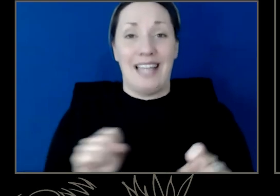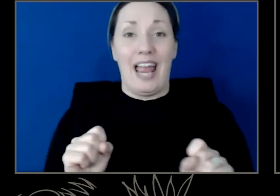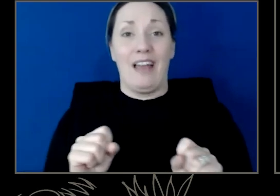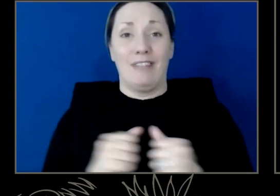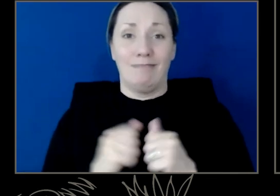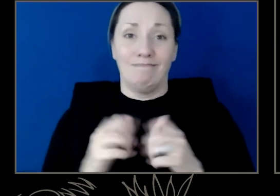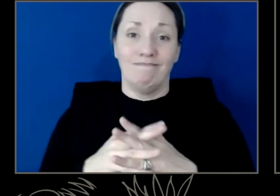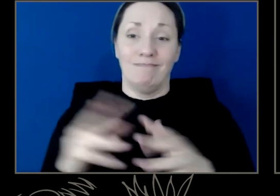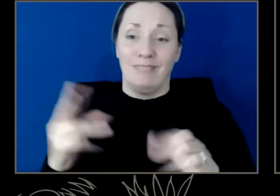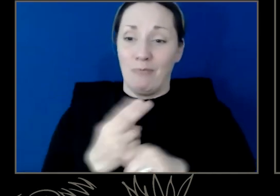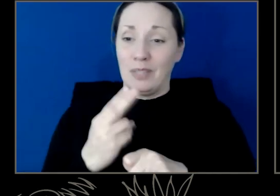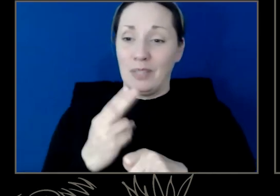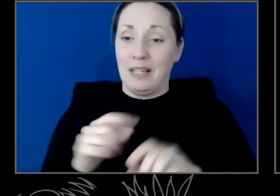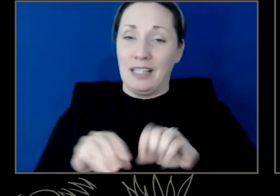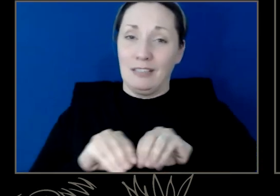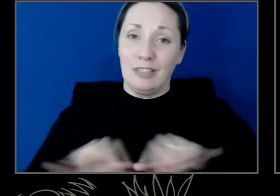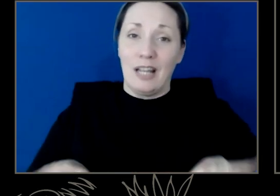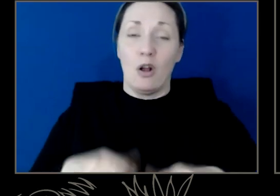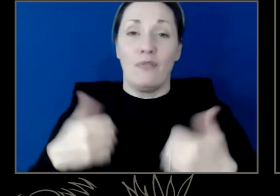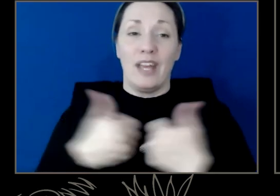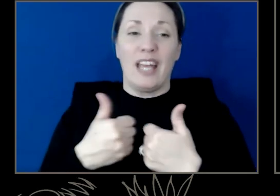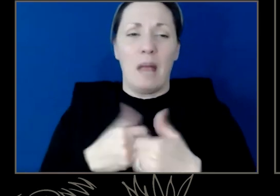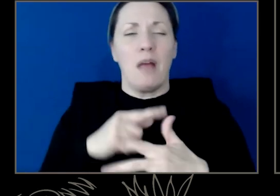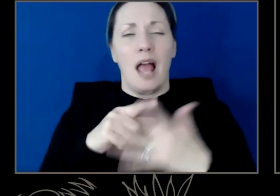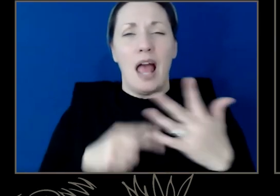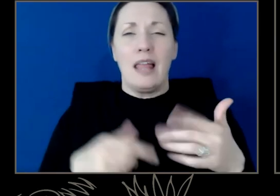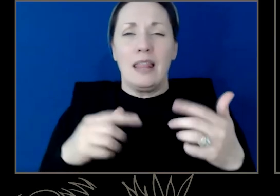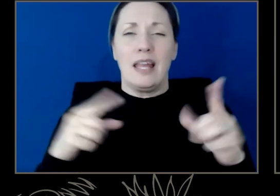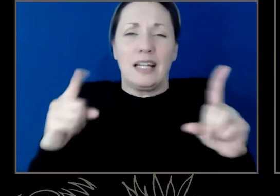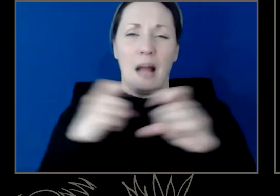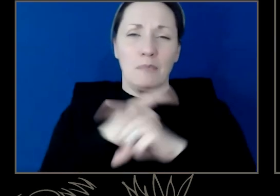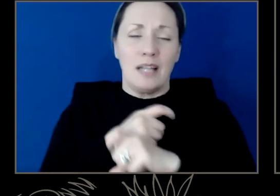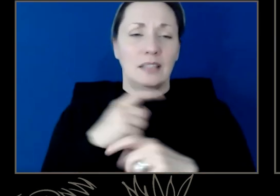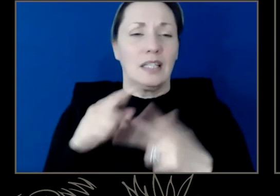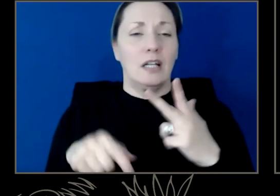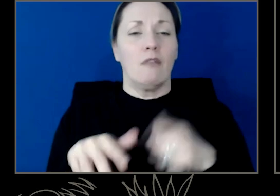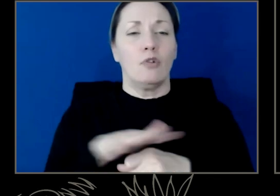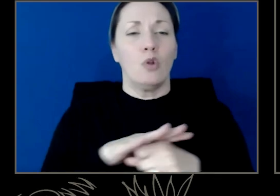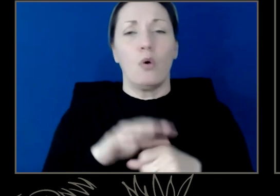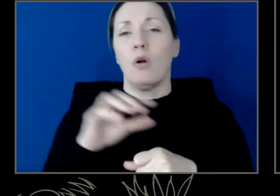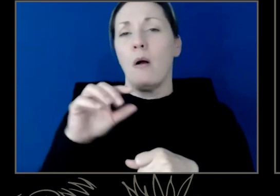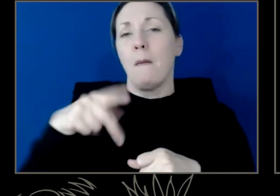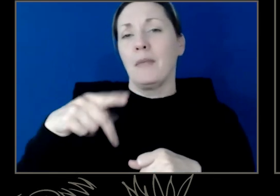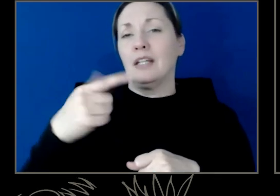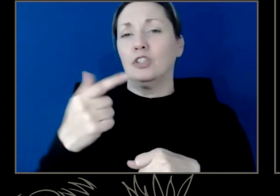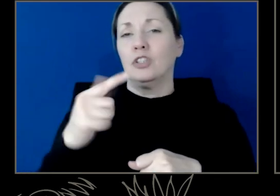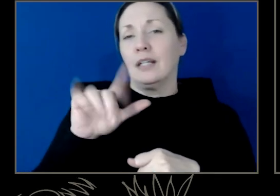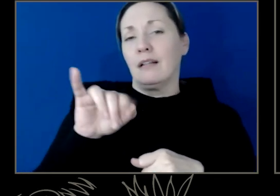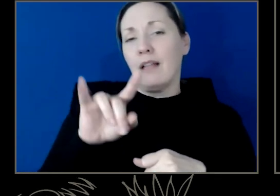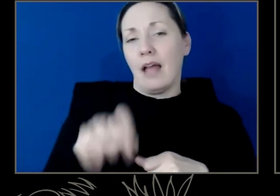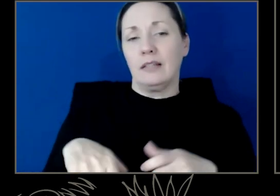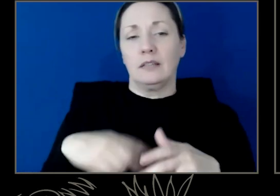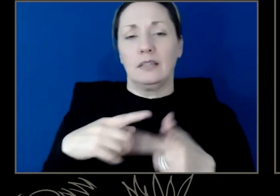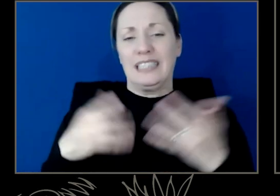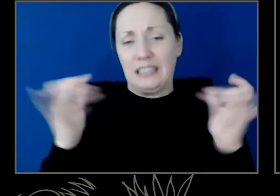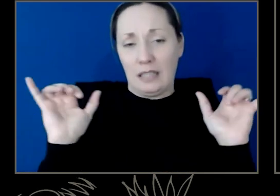And the complexity around synchronizing local pglite with a remote Postgres instance is